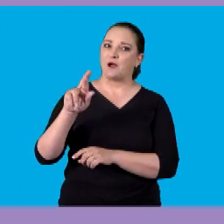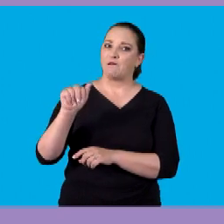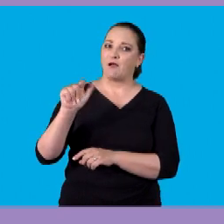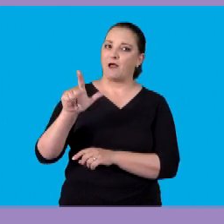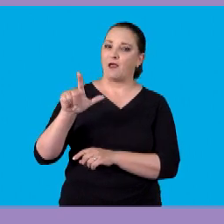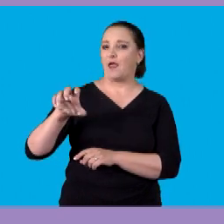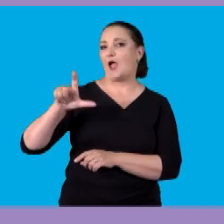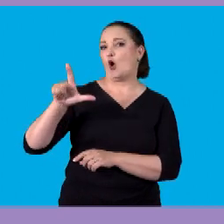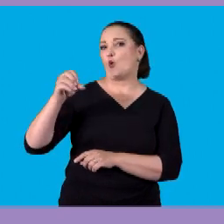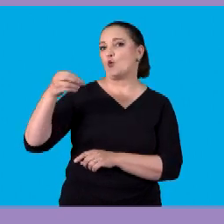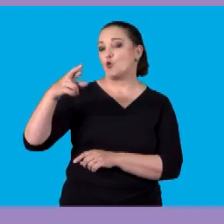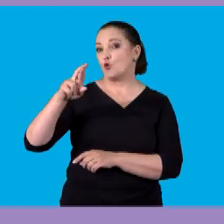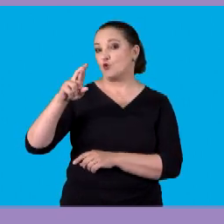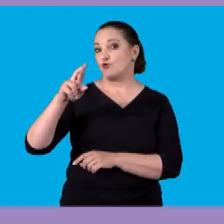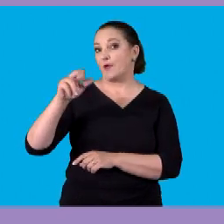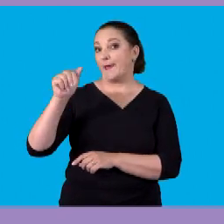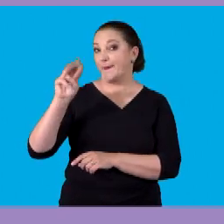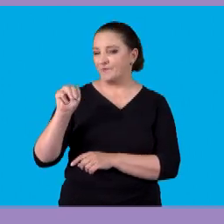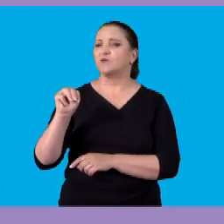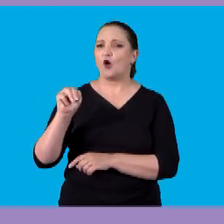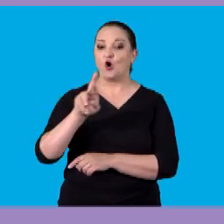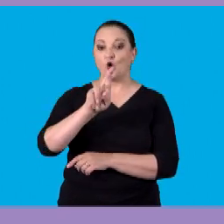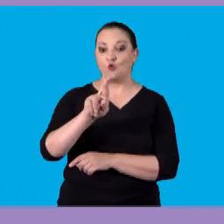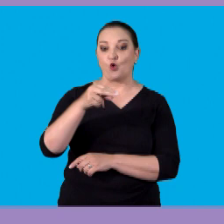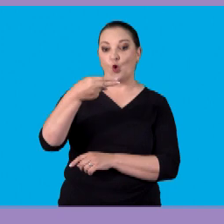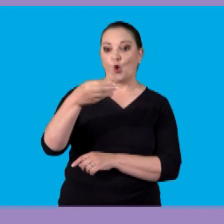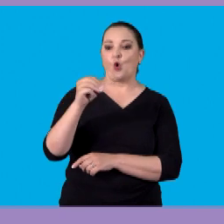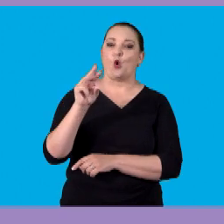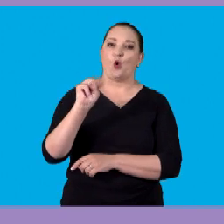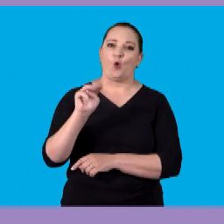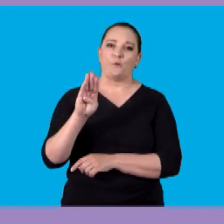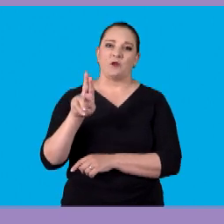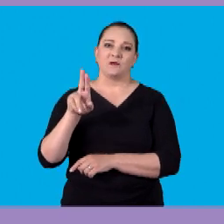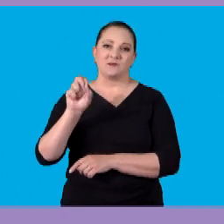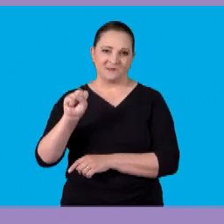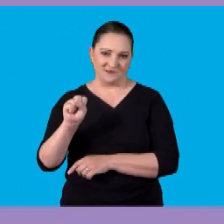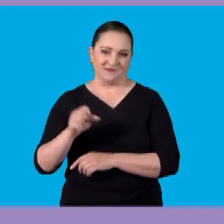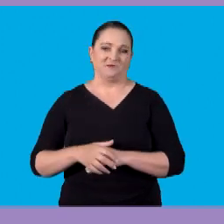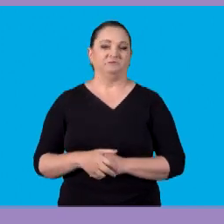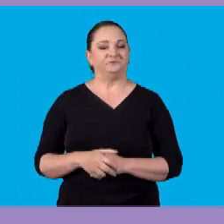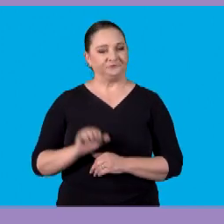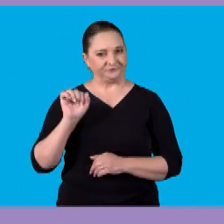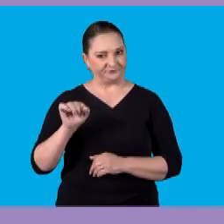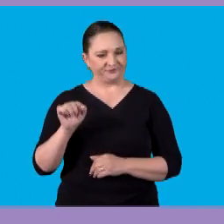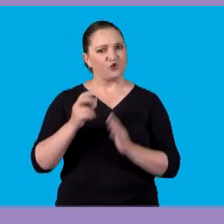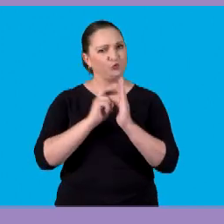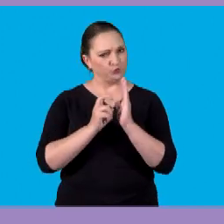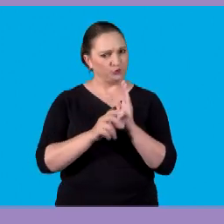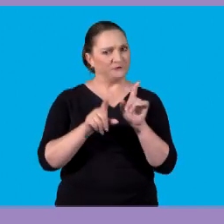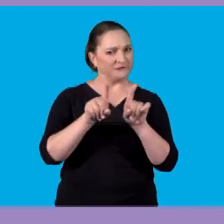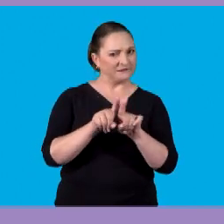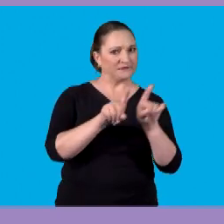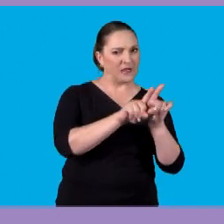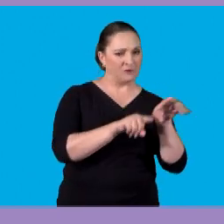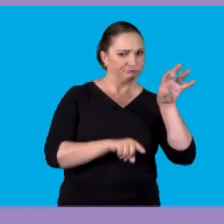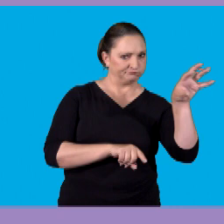that rhombus. So we know that with a rhombus, all of the properties that apply for a parallelogram